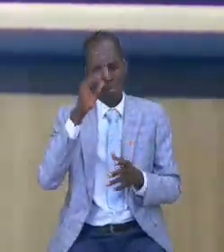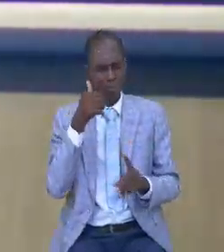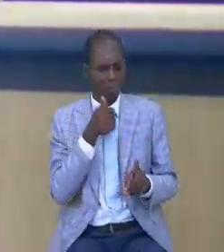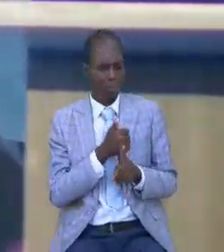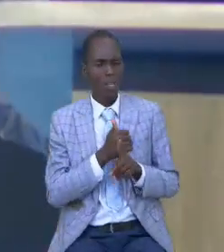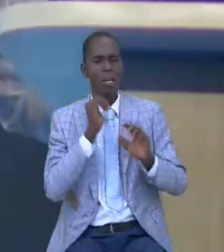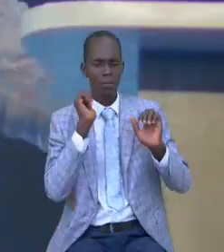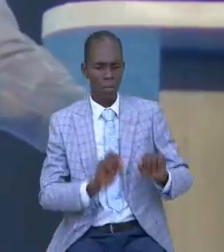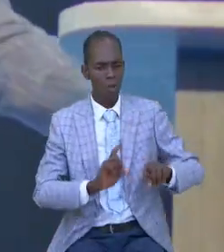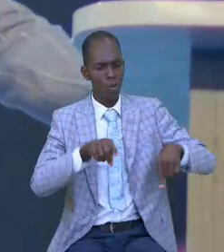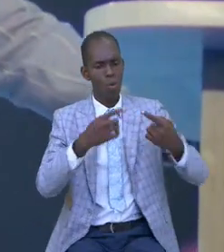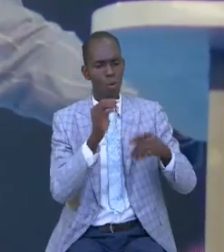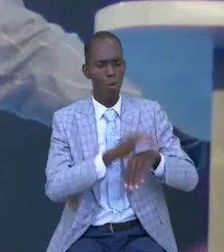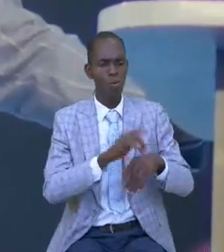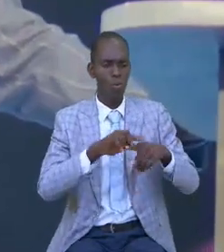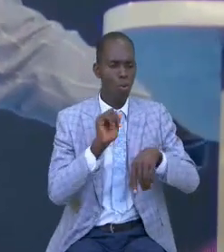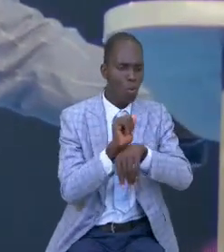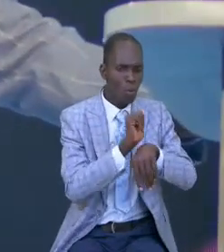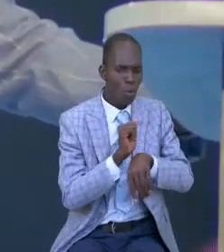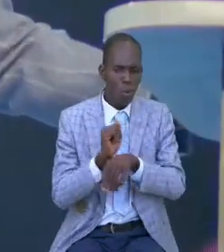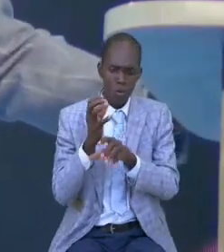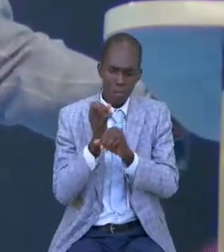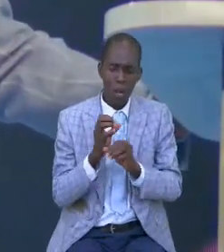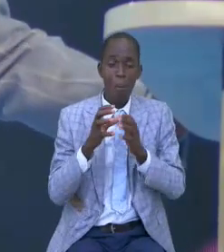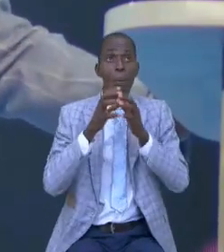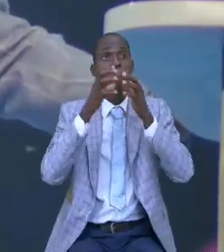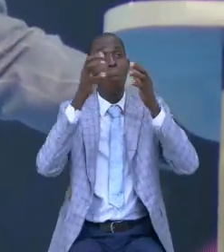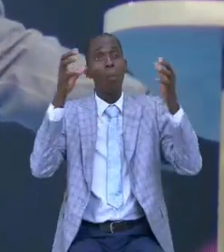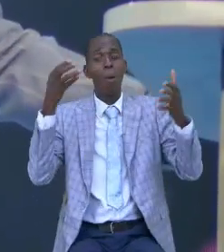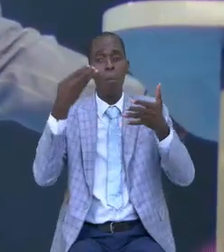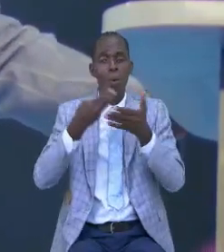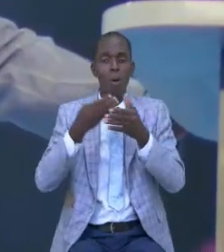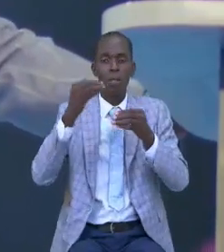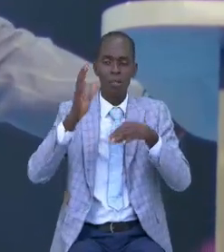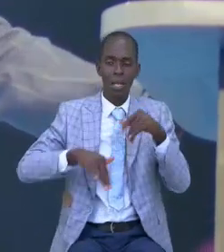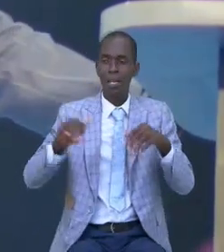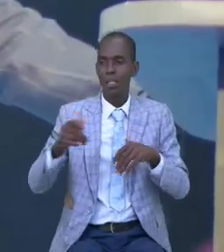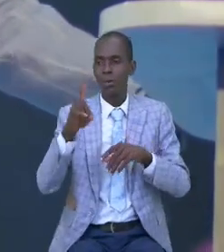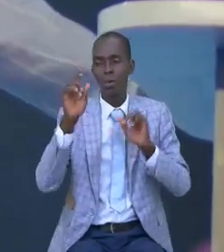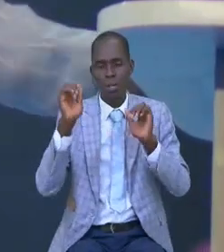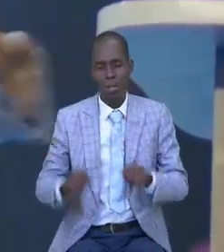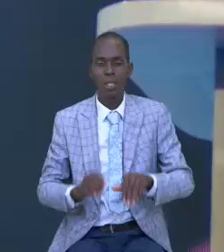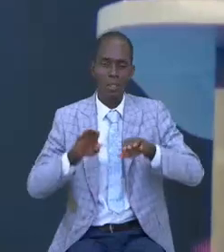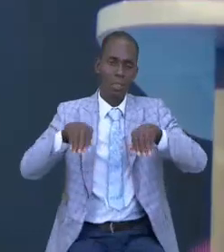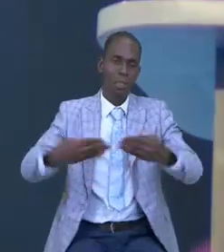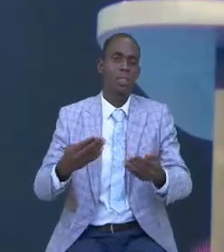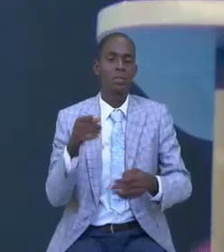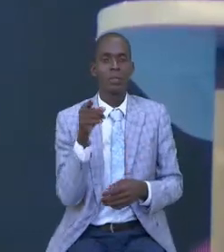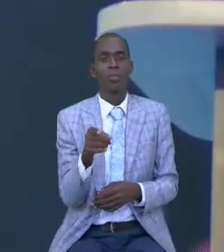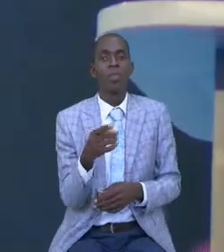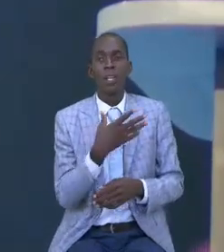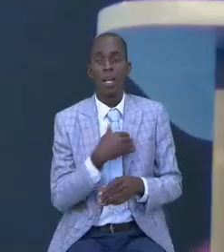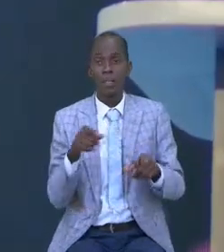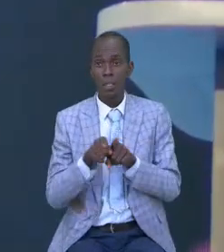work and get the money much more than anybody could have given him. As you get